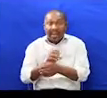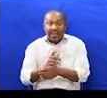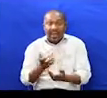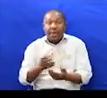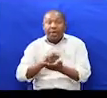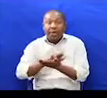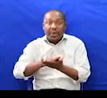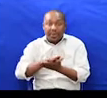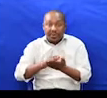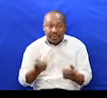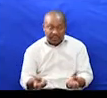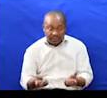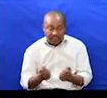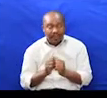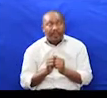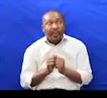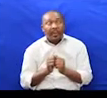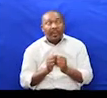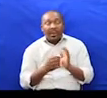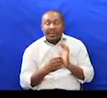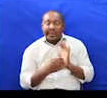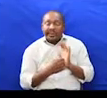atom example